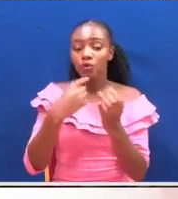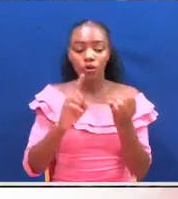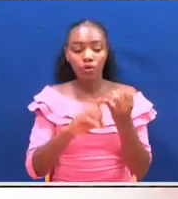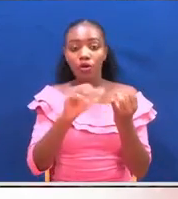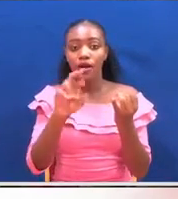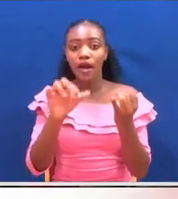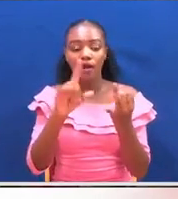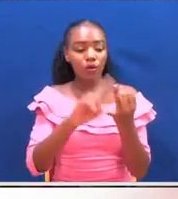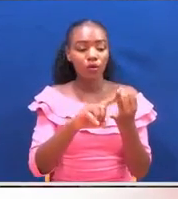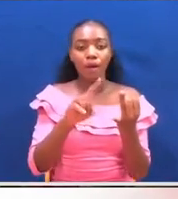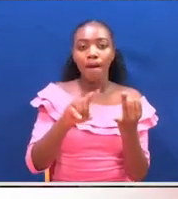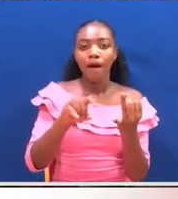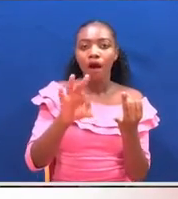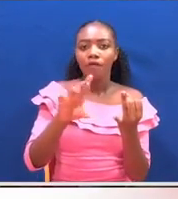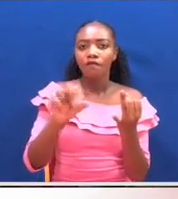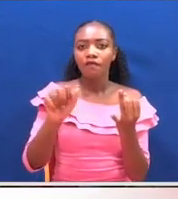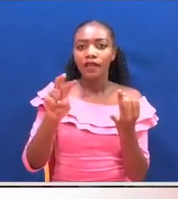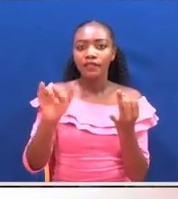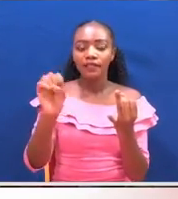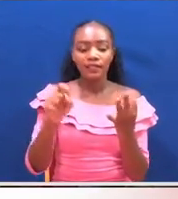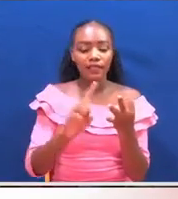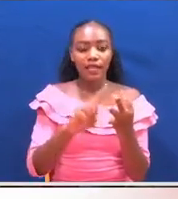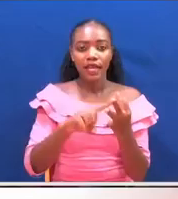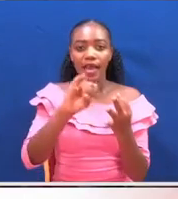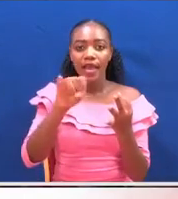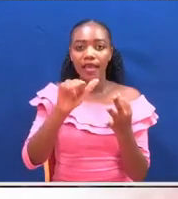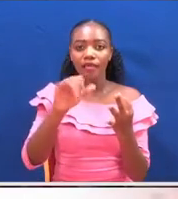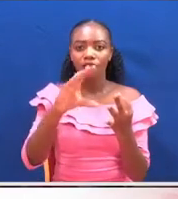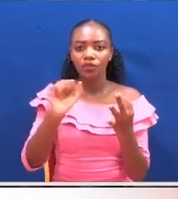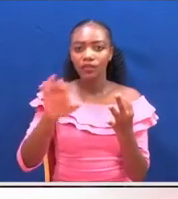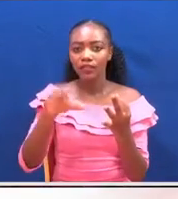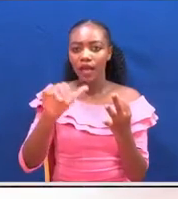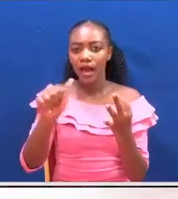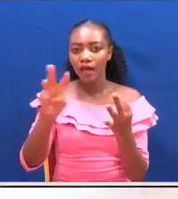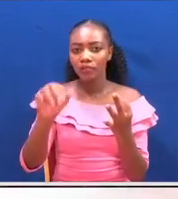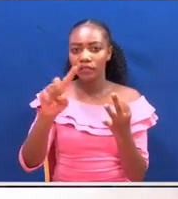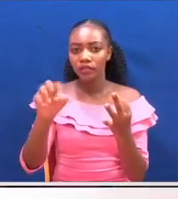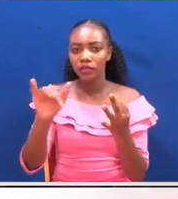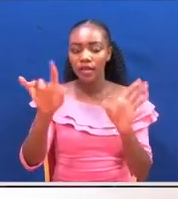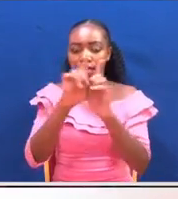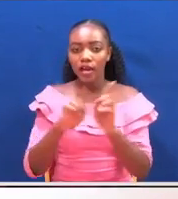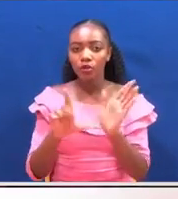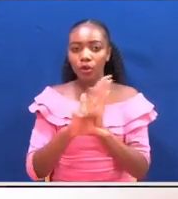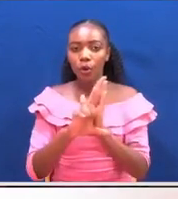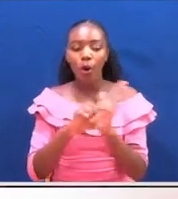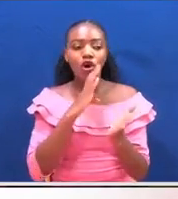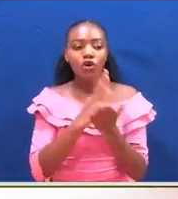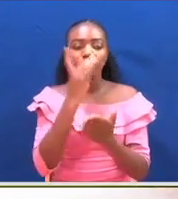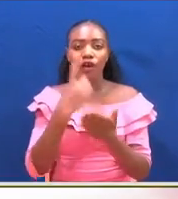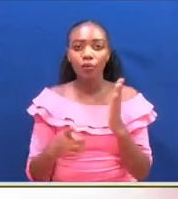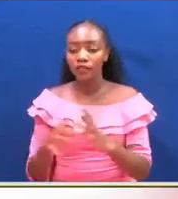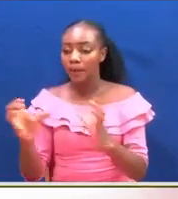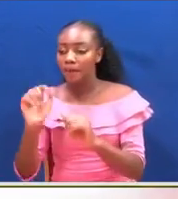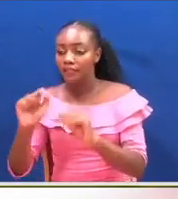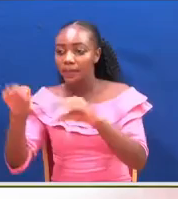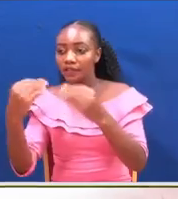Daudi, Francisca Kamuren, Beatrice Gambo, and Joyce Amasong. The law requires parties to present a list of nominees